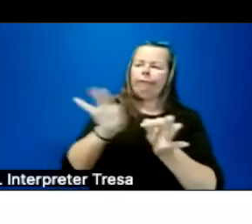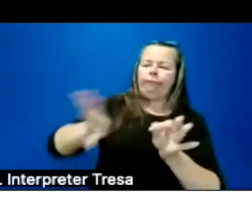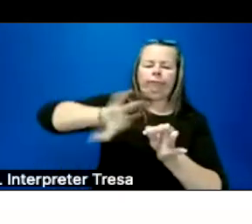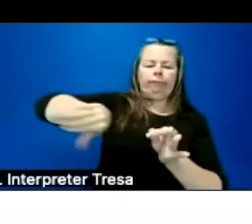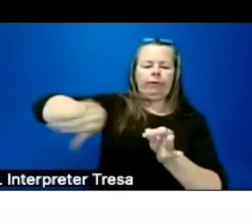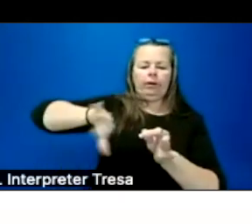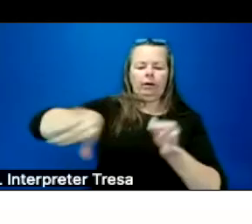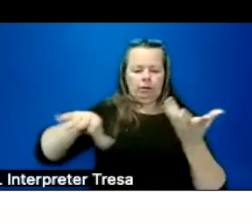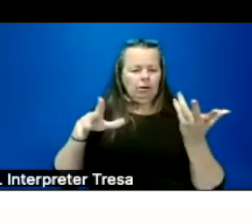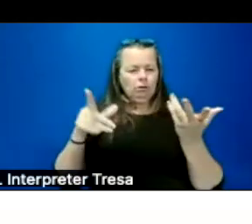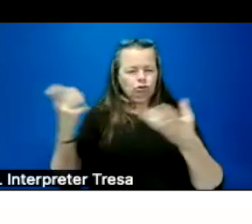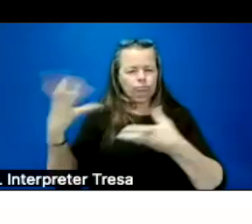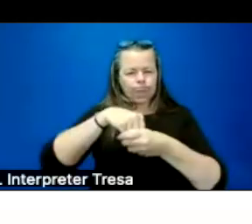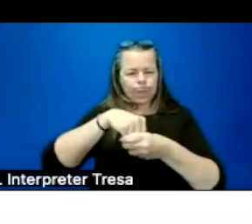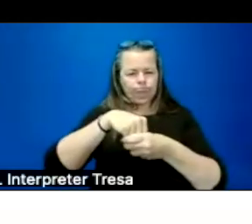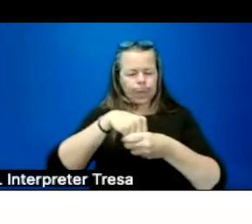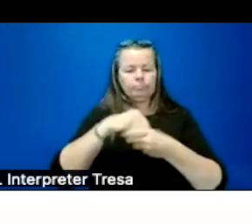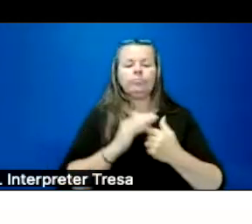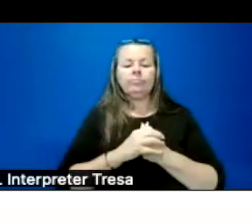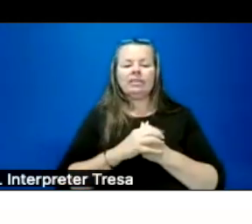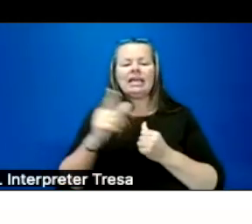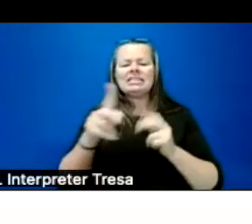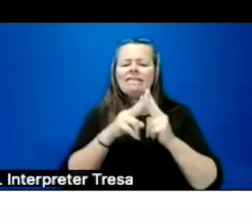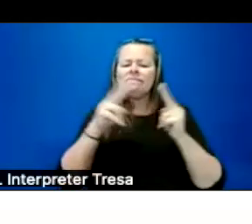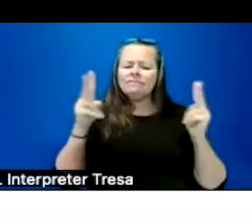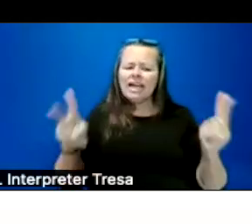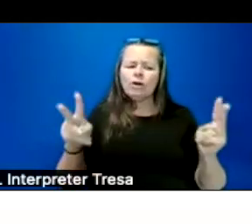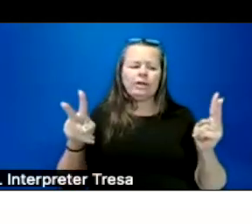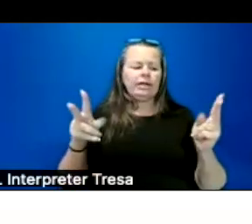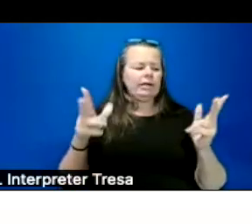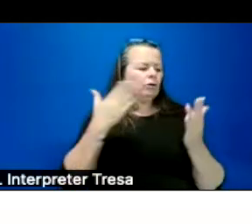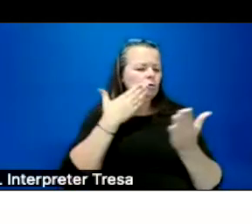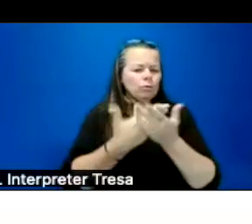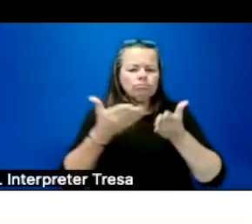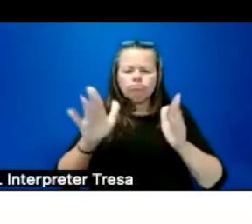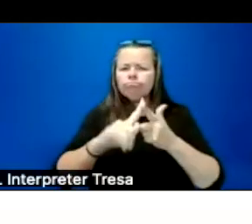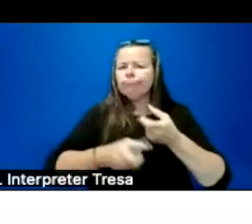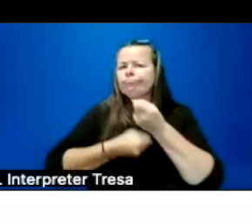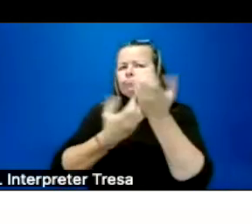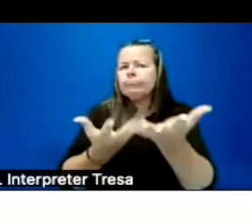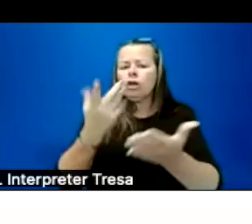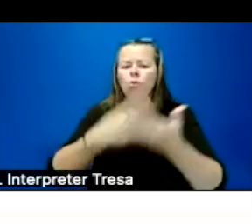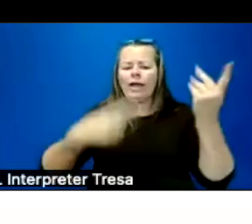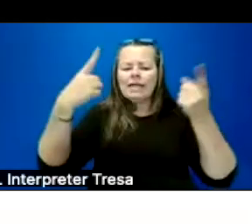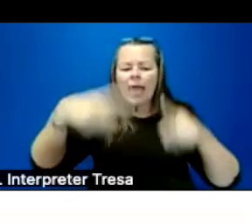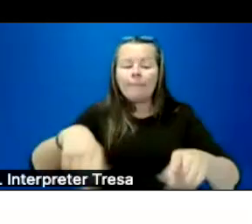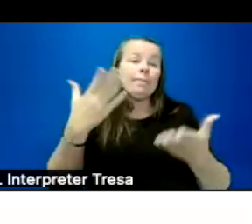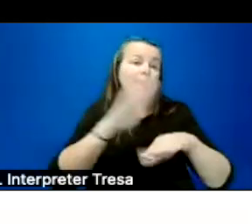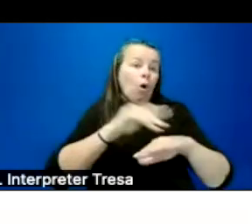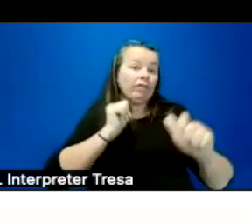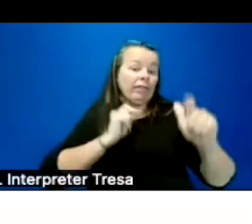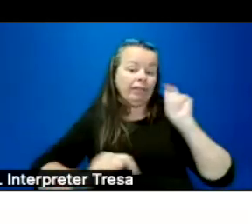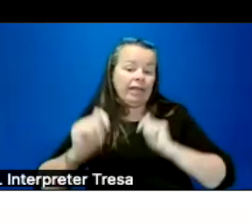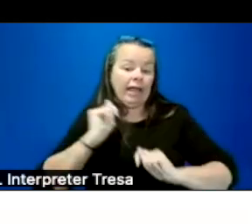very close way to express what is happening maybe on a theater, and it's really